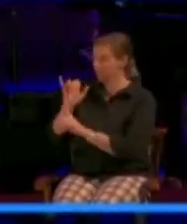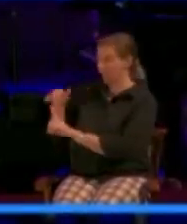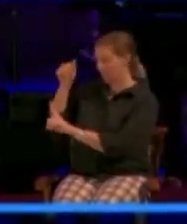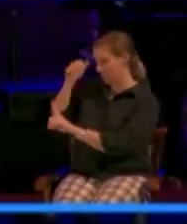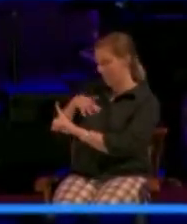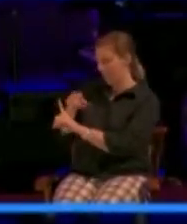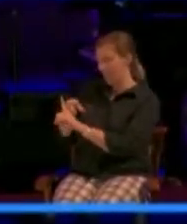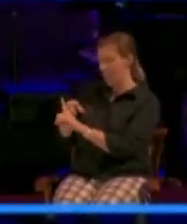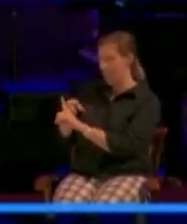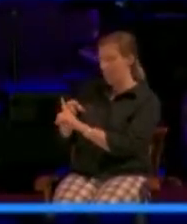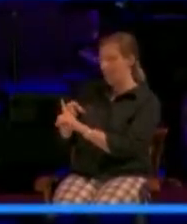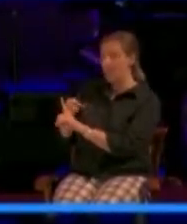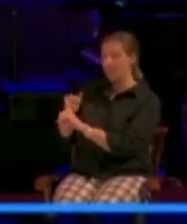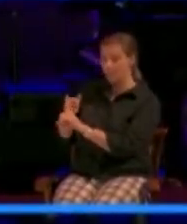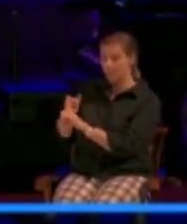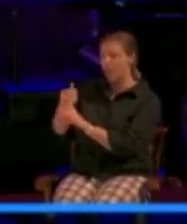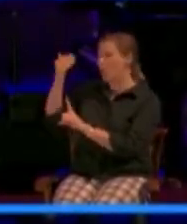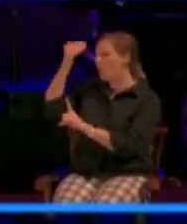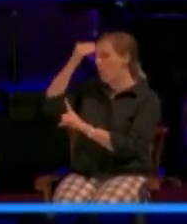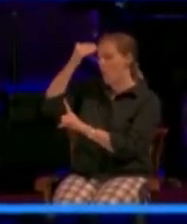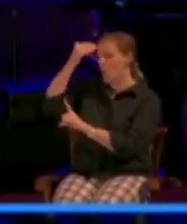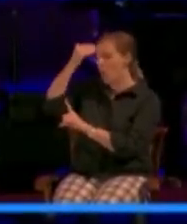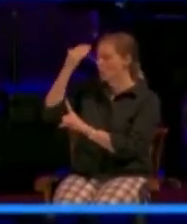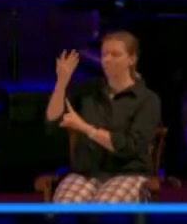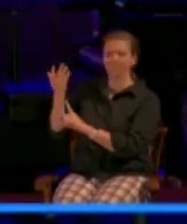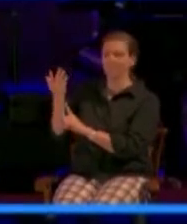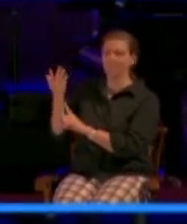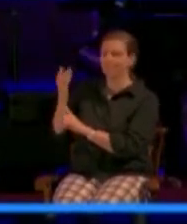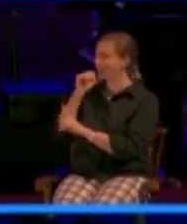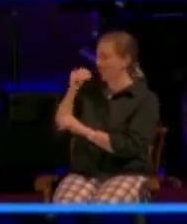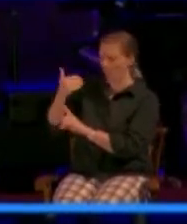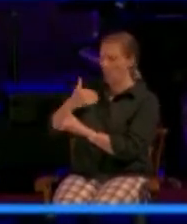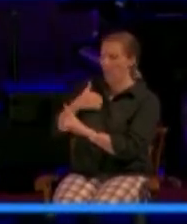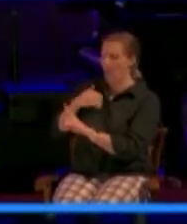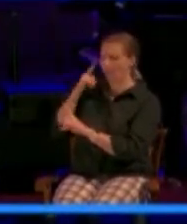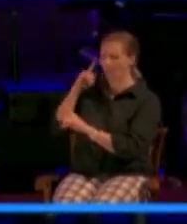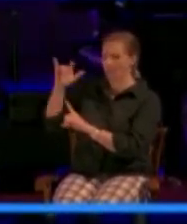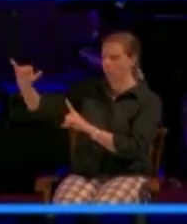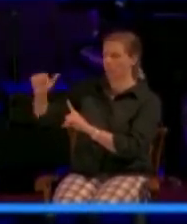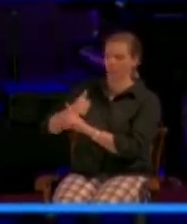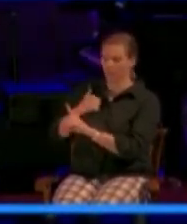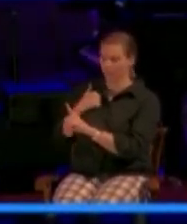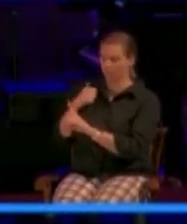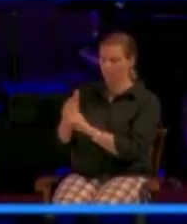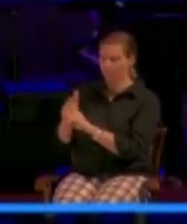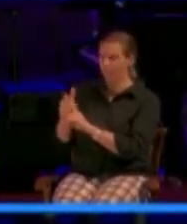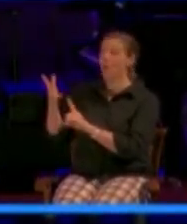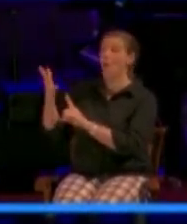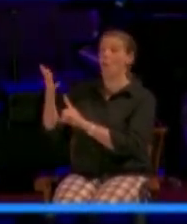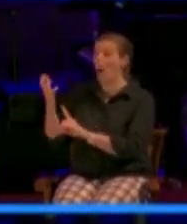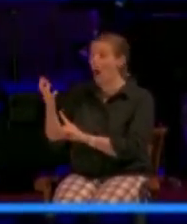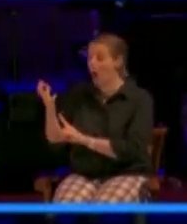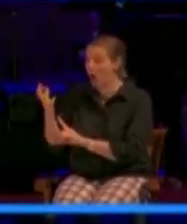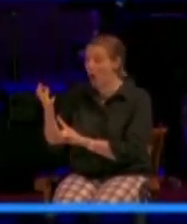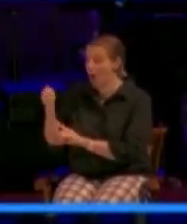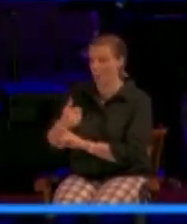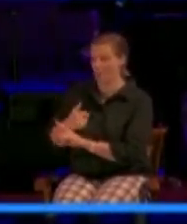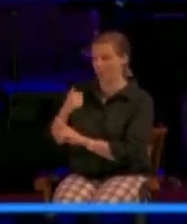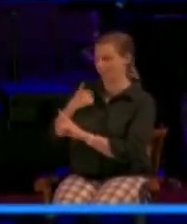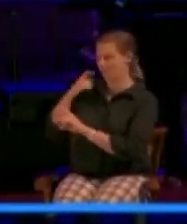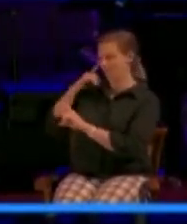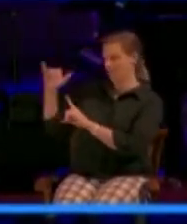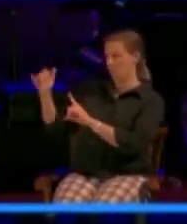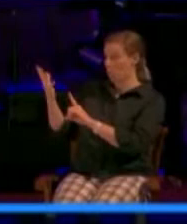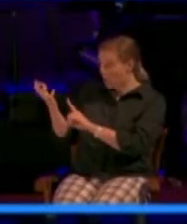doesn't have it. It tells me, three, he believes Jesus knows the answer to the question.